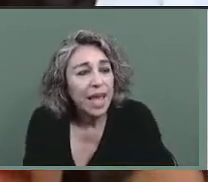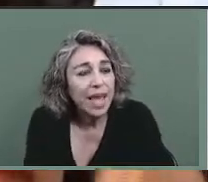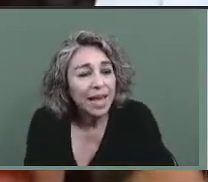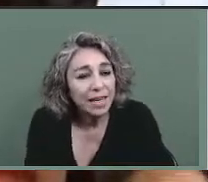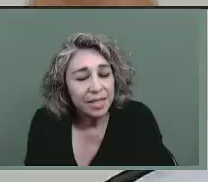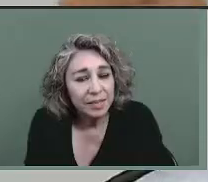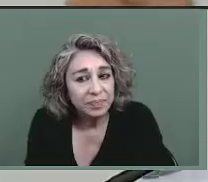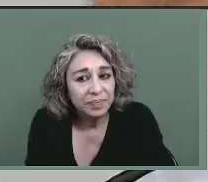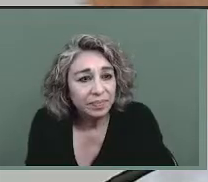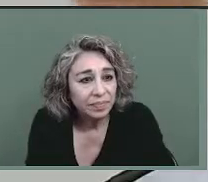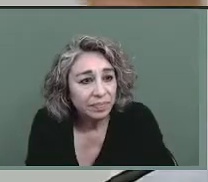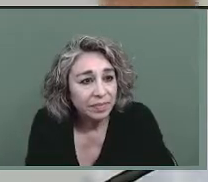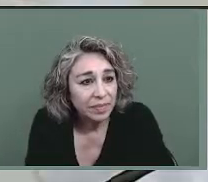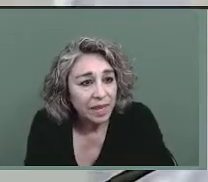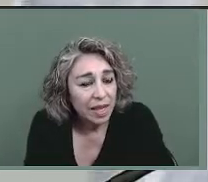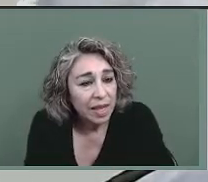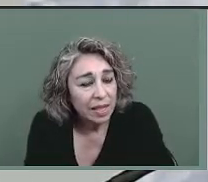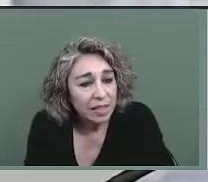And